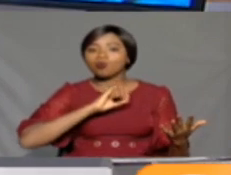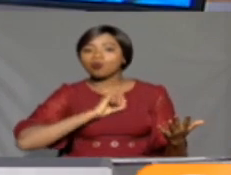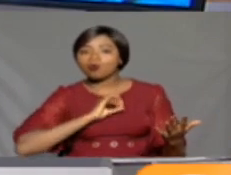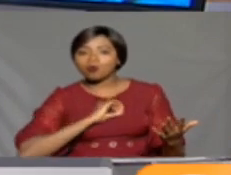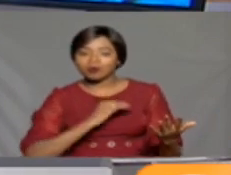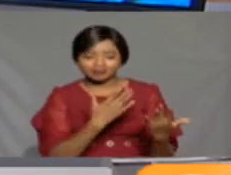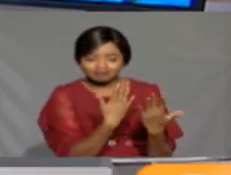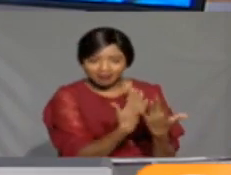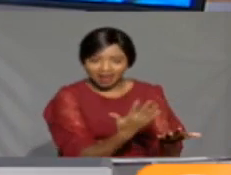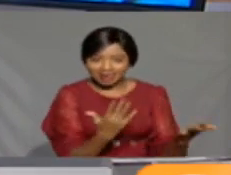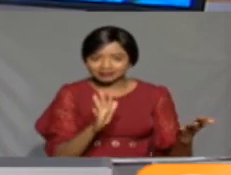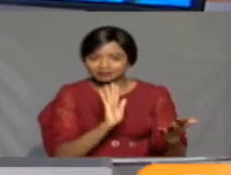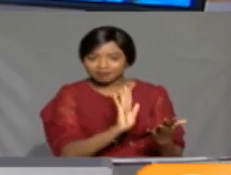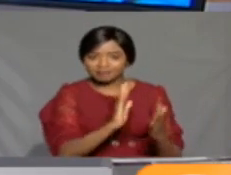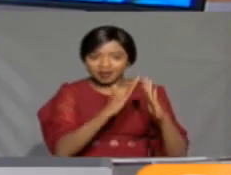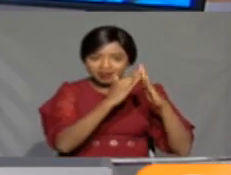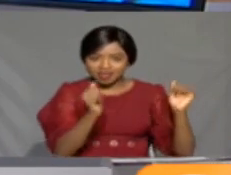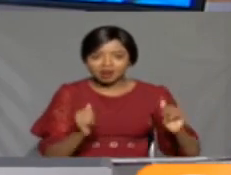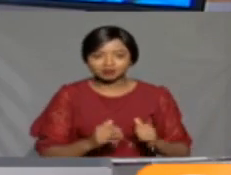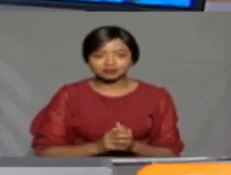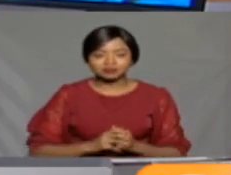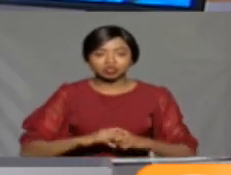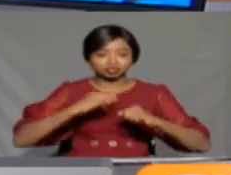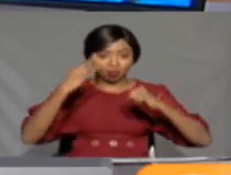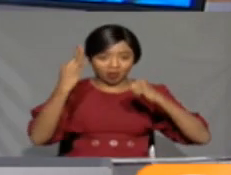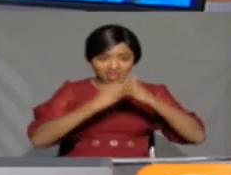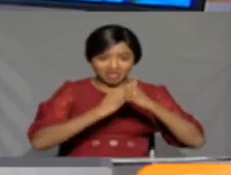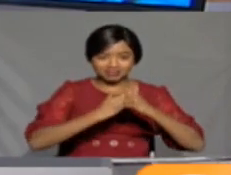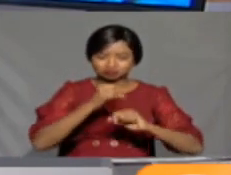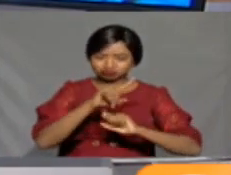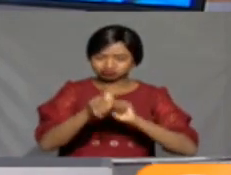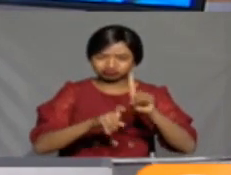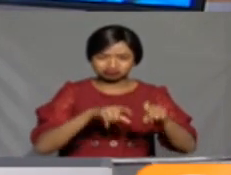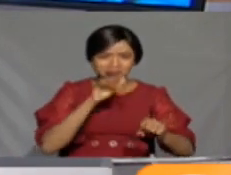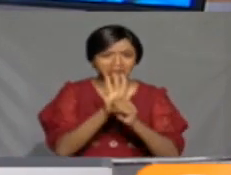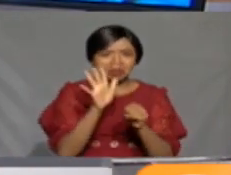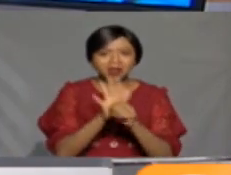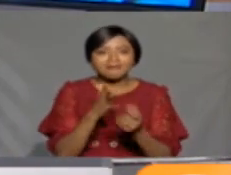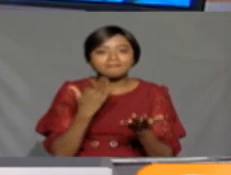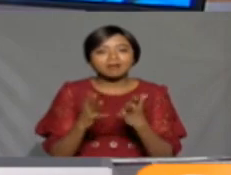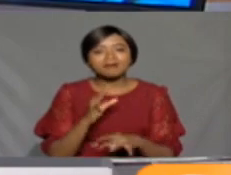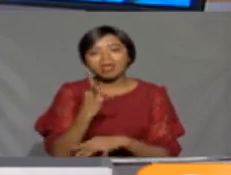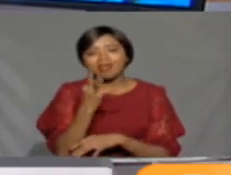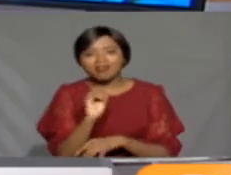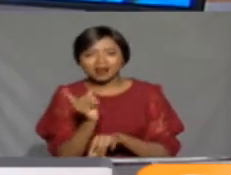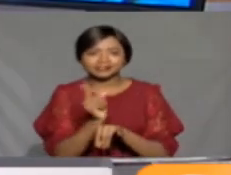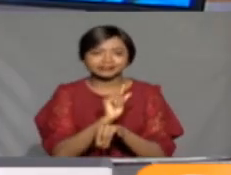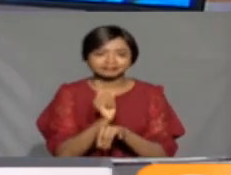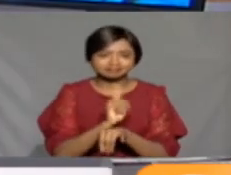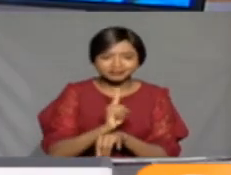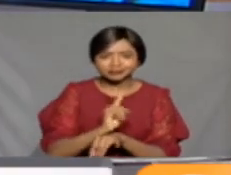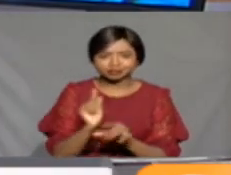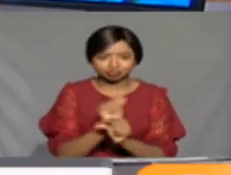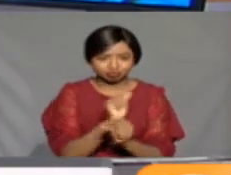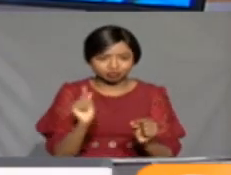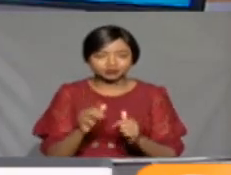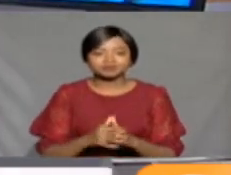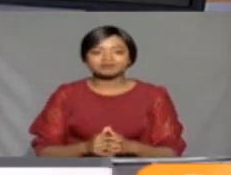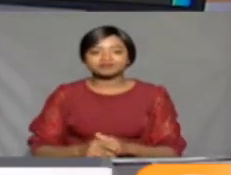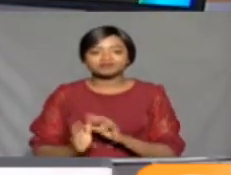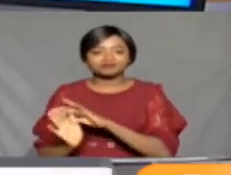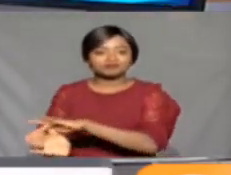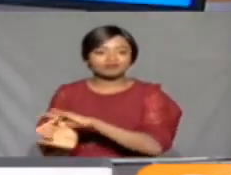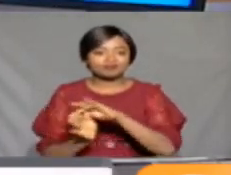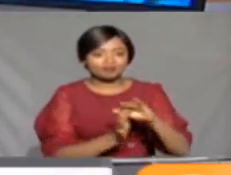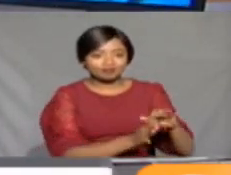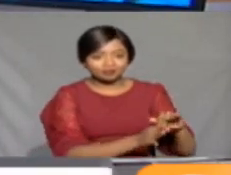assets within the house? 8 thematic areas, many questions. It could take about 30 minutes per household. Now, there are some common questions that